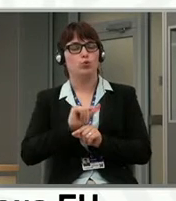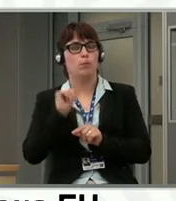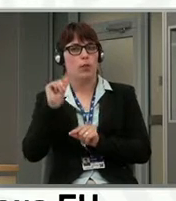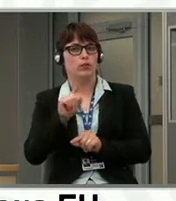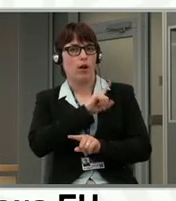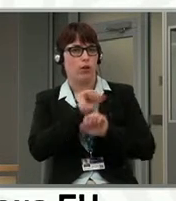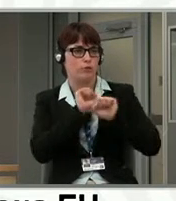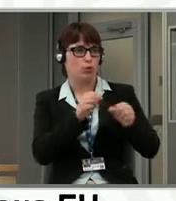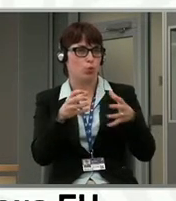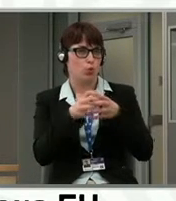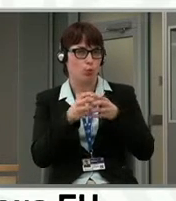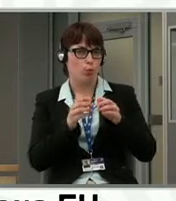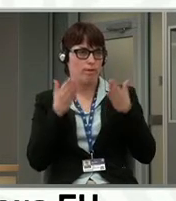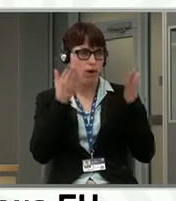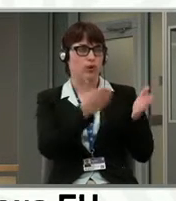in